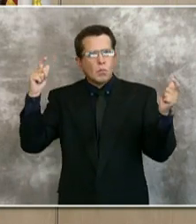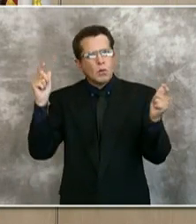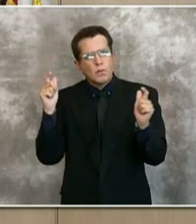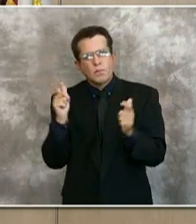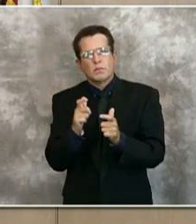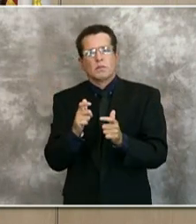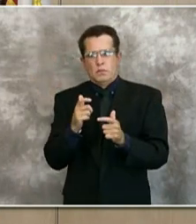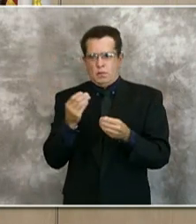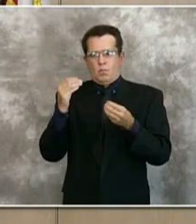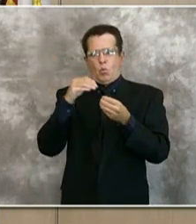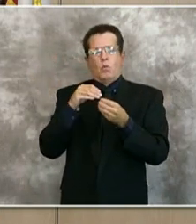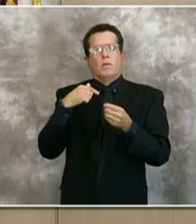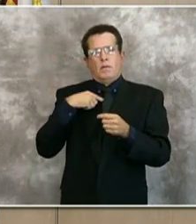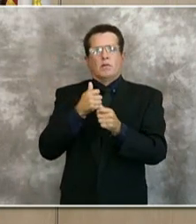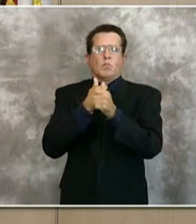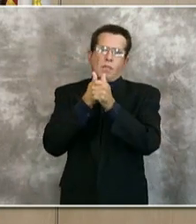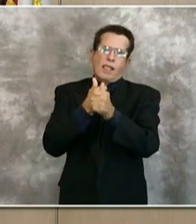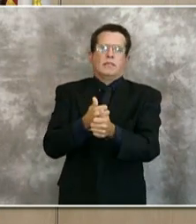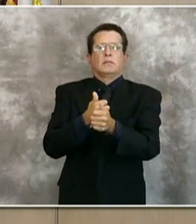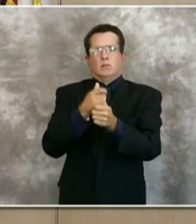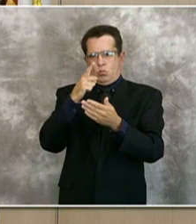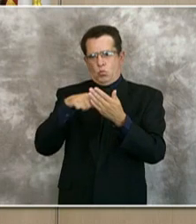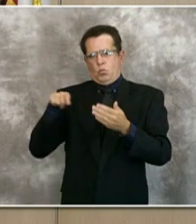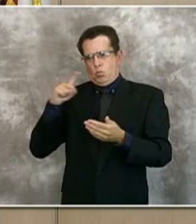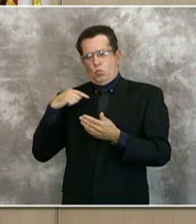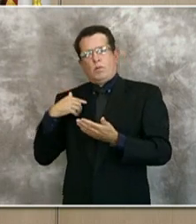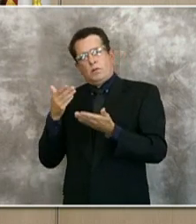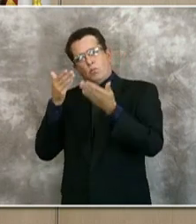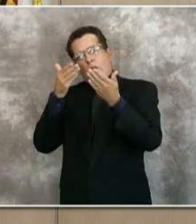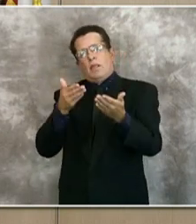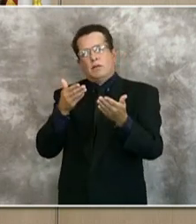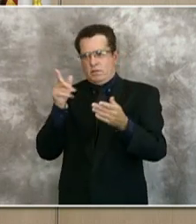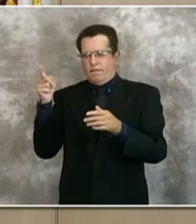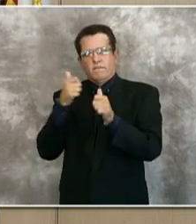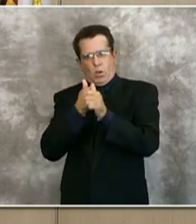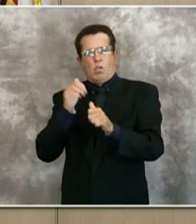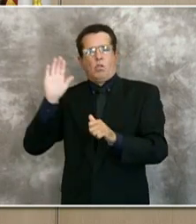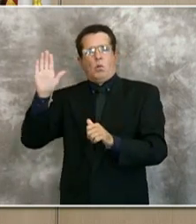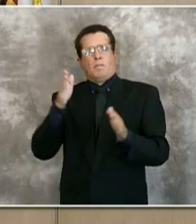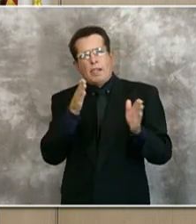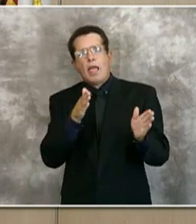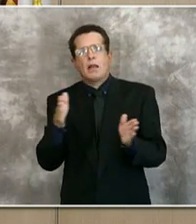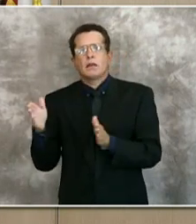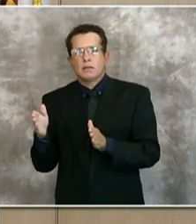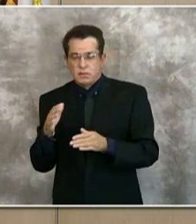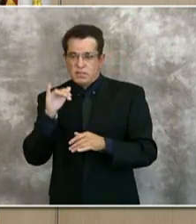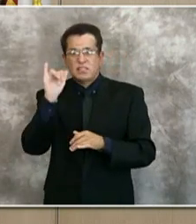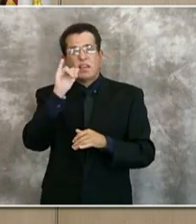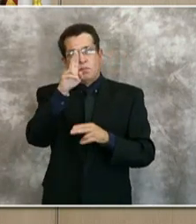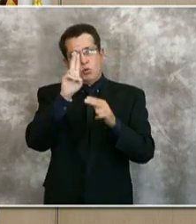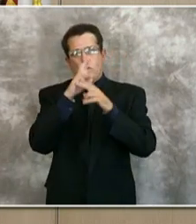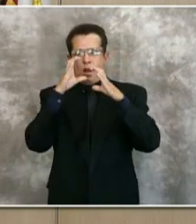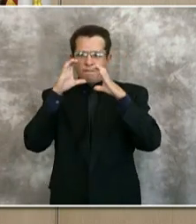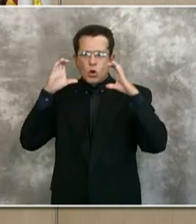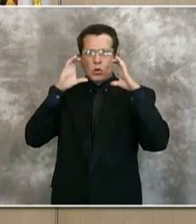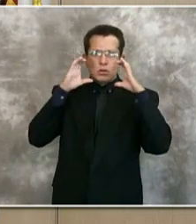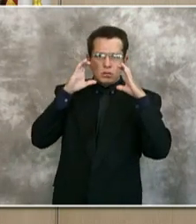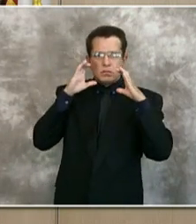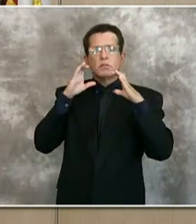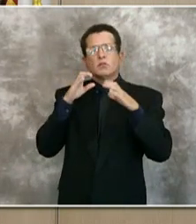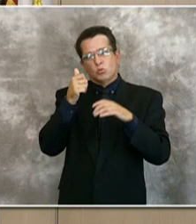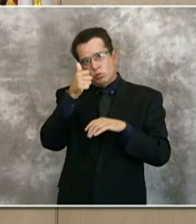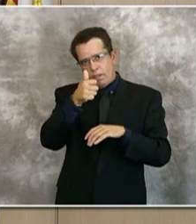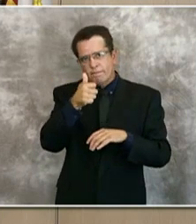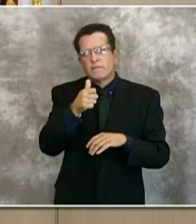have compliance with the strategies that we are promoting, including wearing facial coverings as